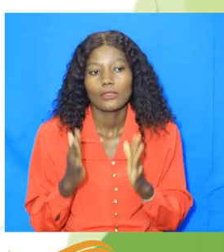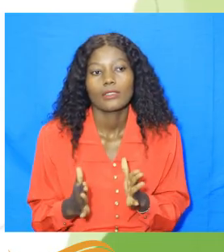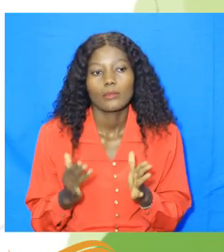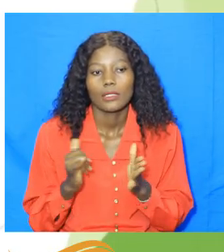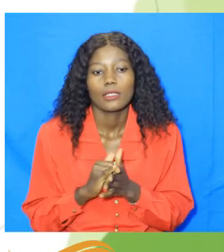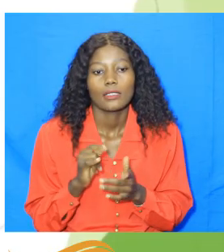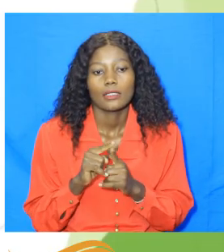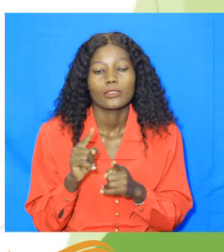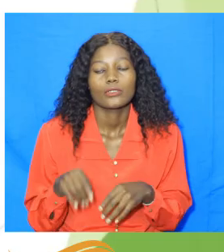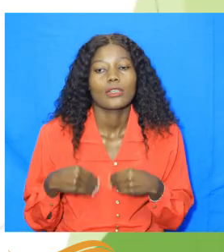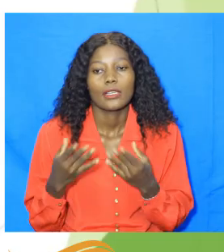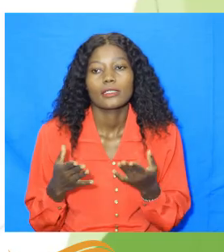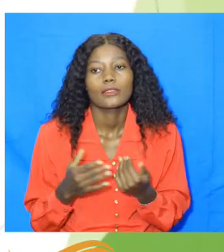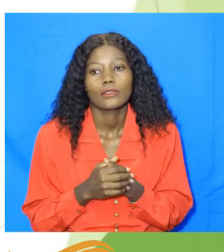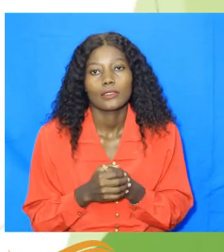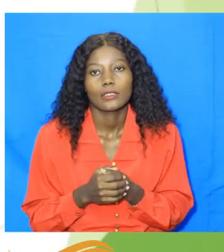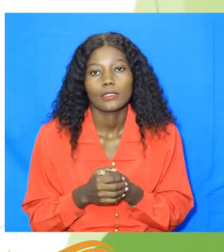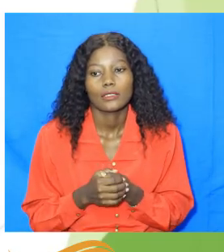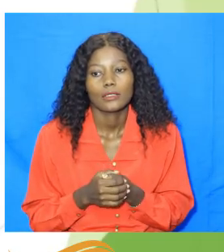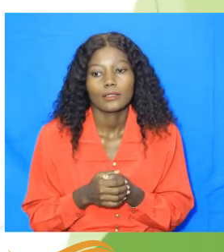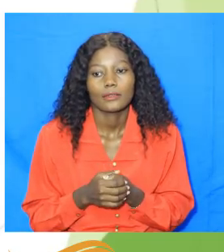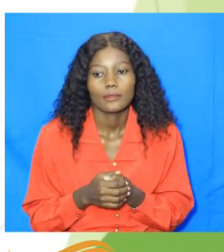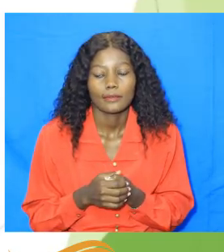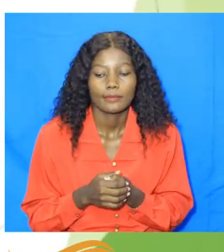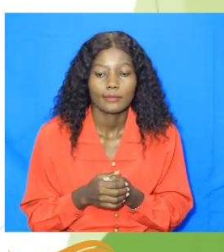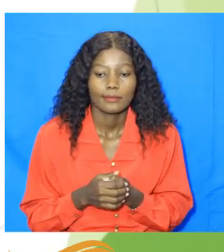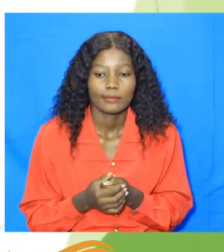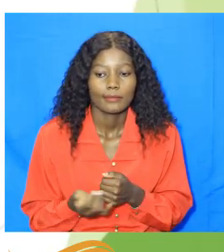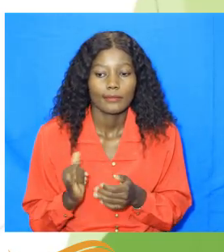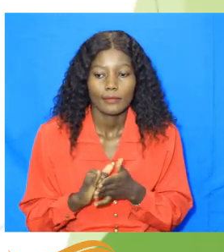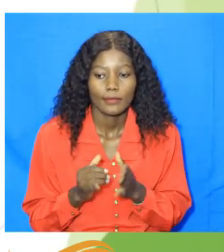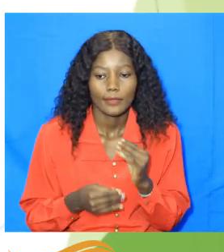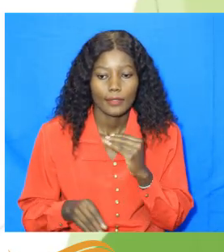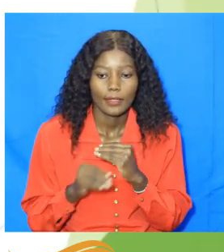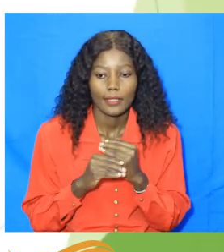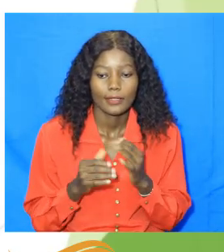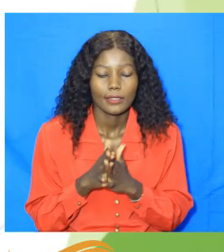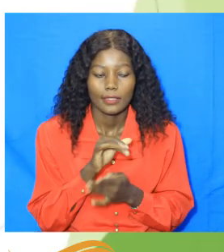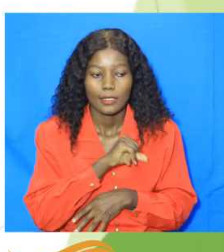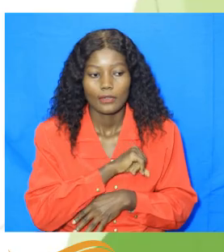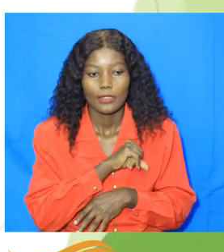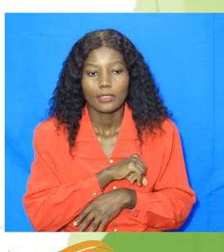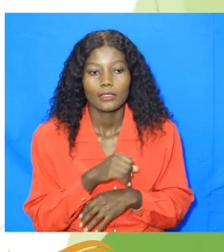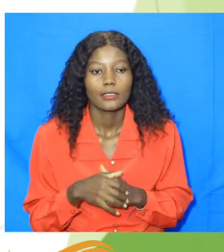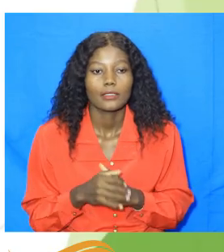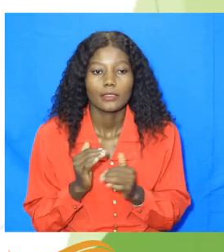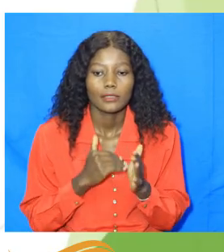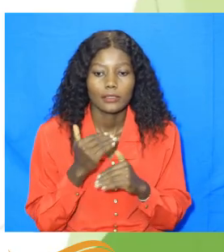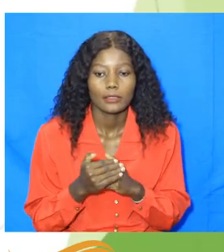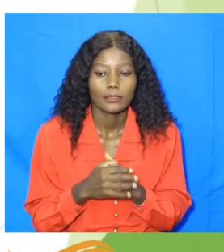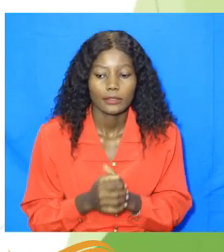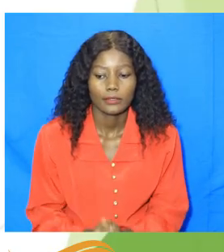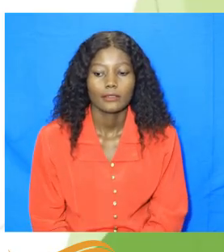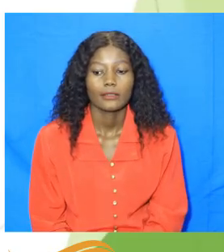giving the that added advantage. Next slide.